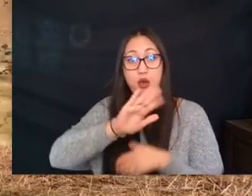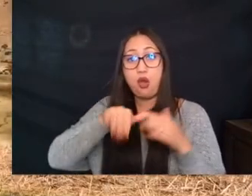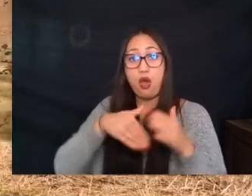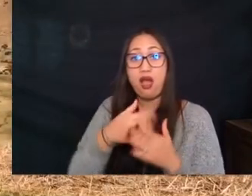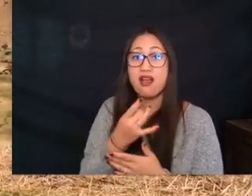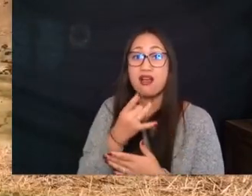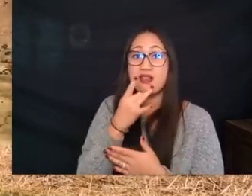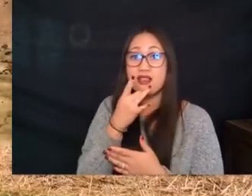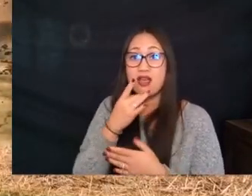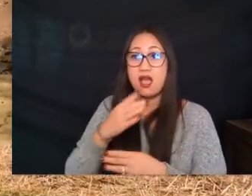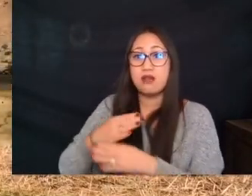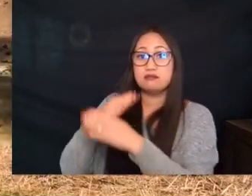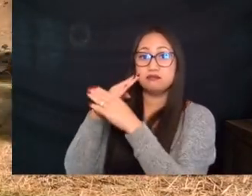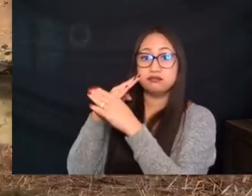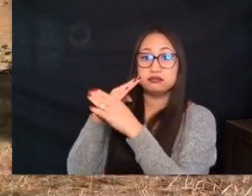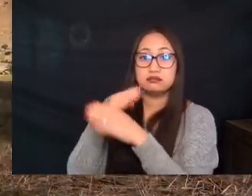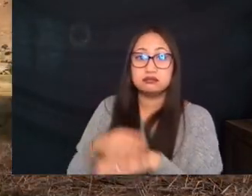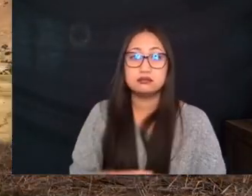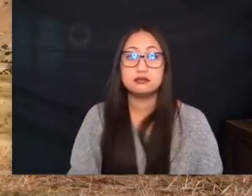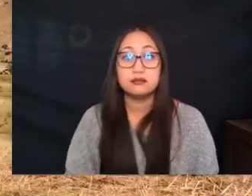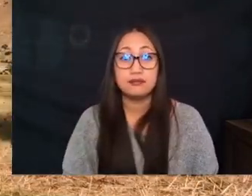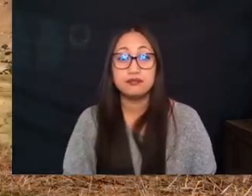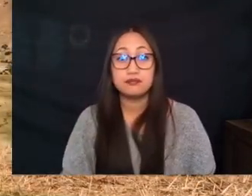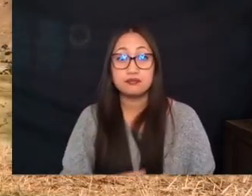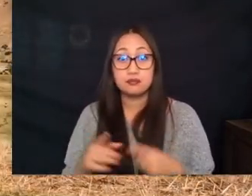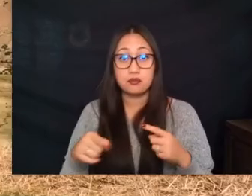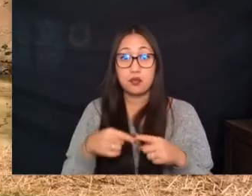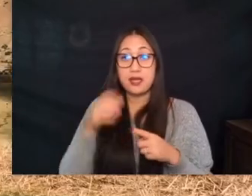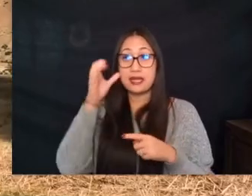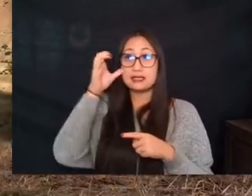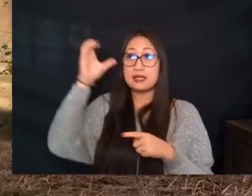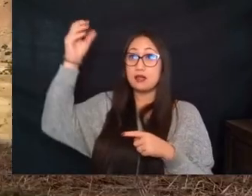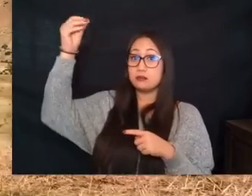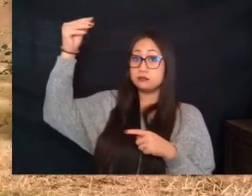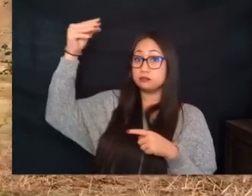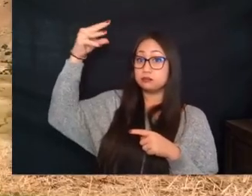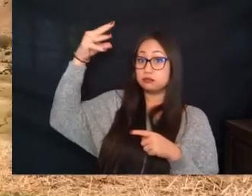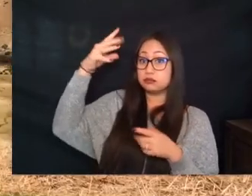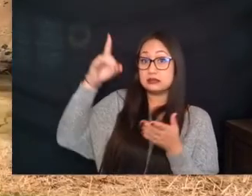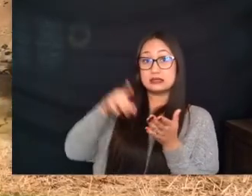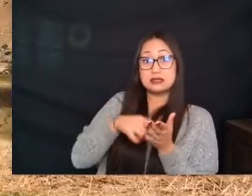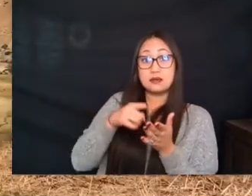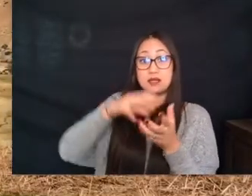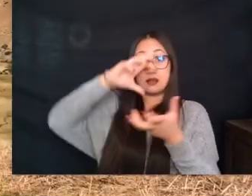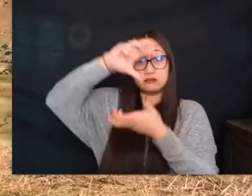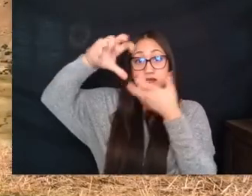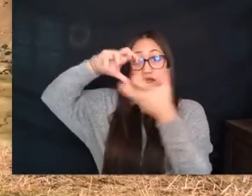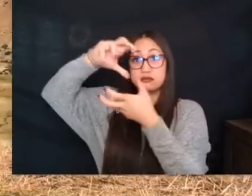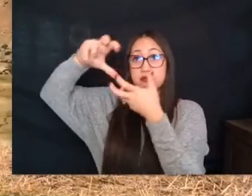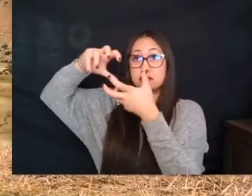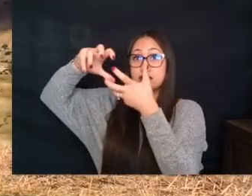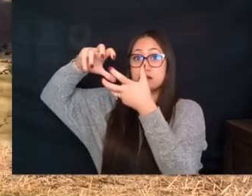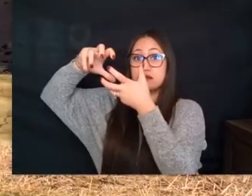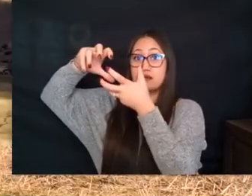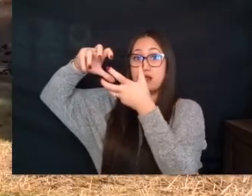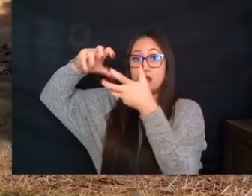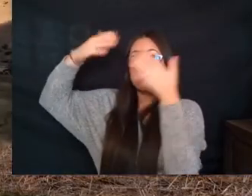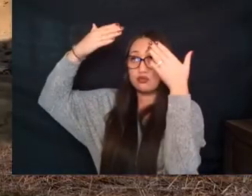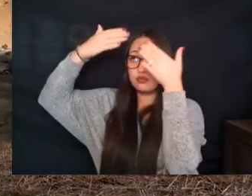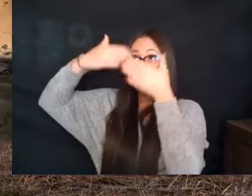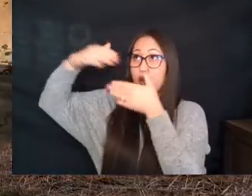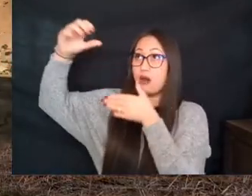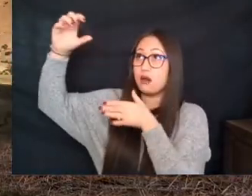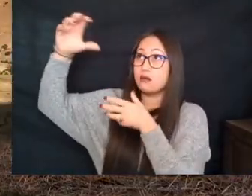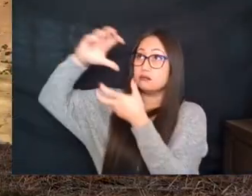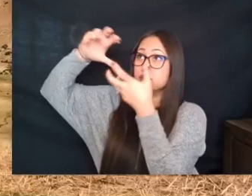out. As sunlight comes down to Earth, sometimes it gets blocked by clouds. The clouds will make shadows like this.